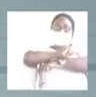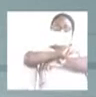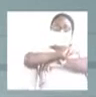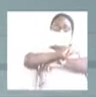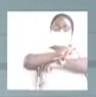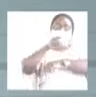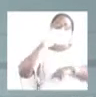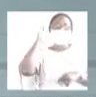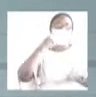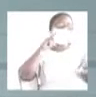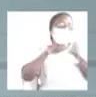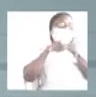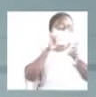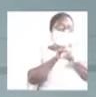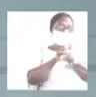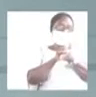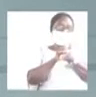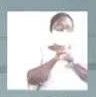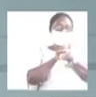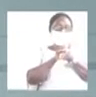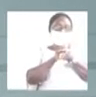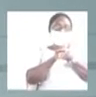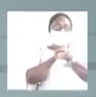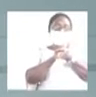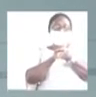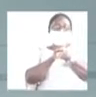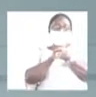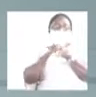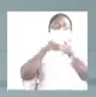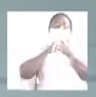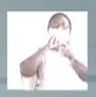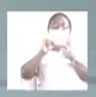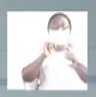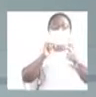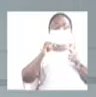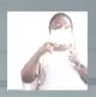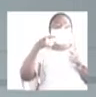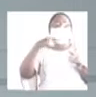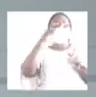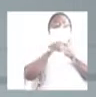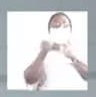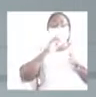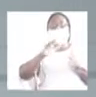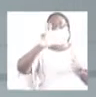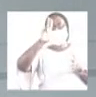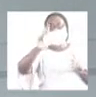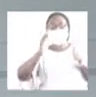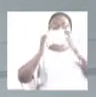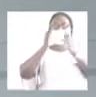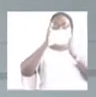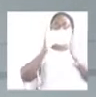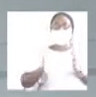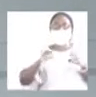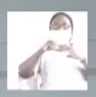first consumer is Mr. Ade, the second consumer is Mrs. Ales, the third one is